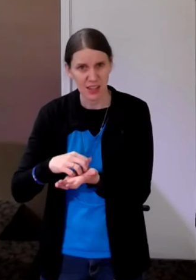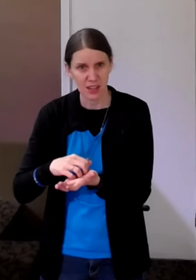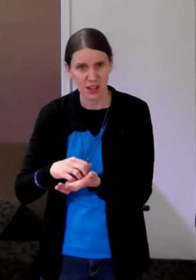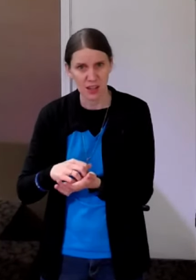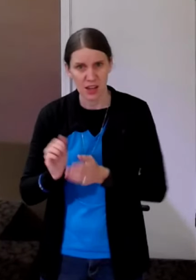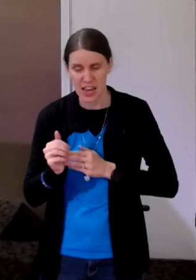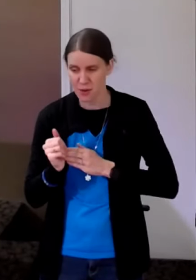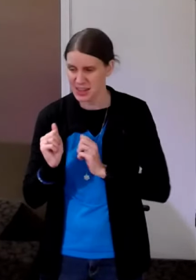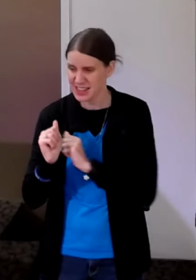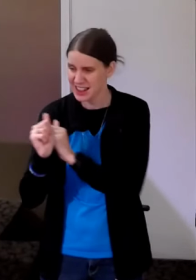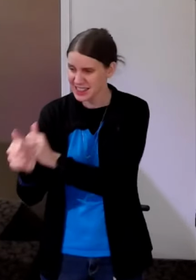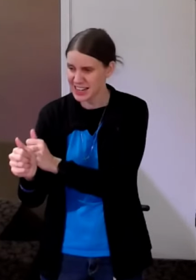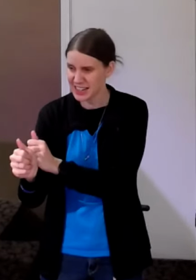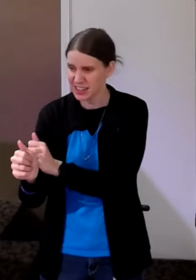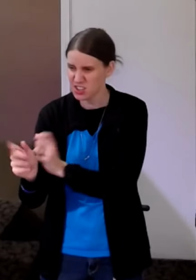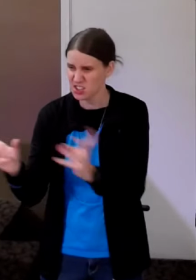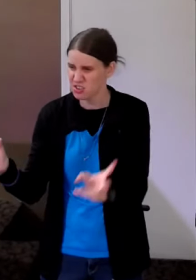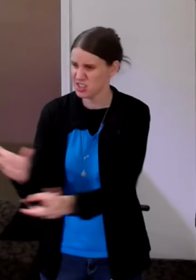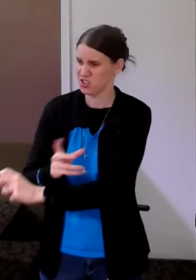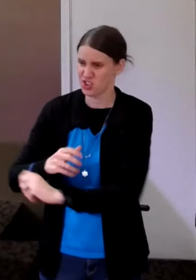toward disorder and chaos.